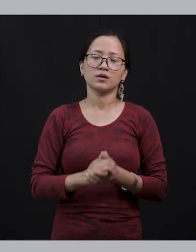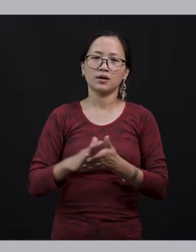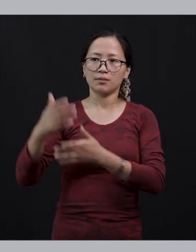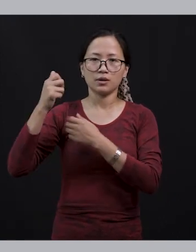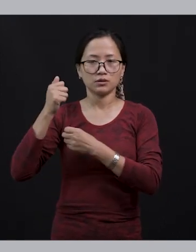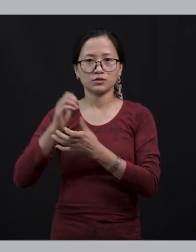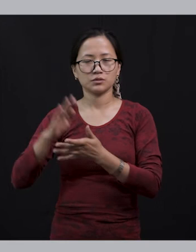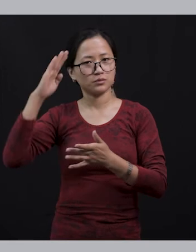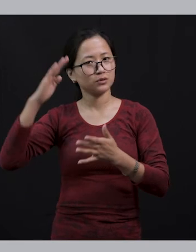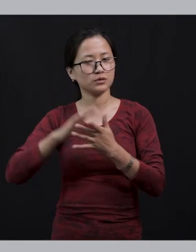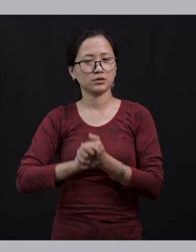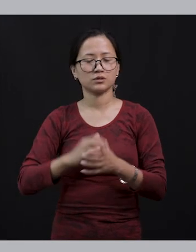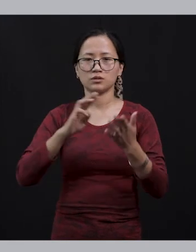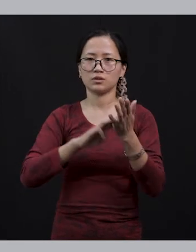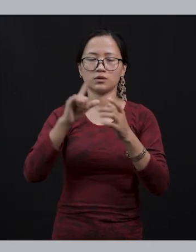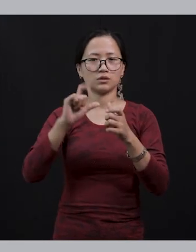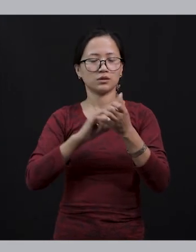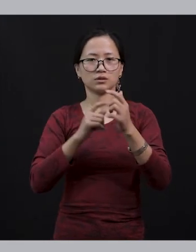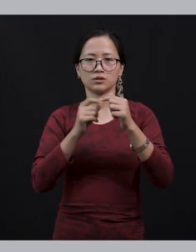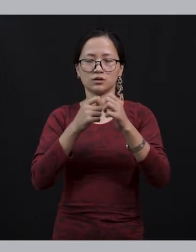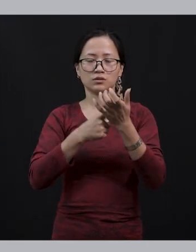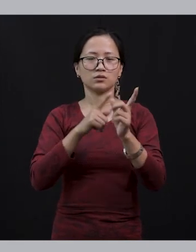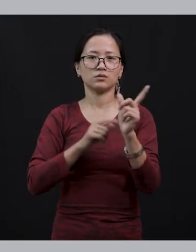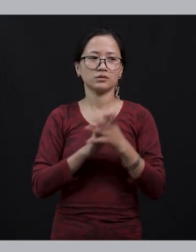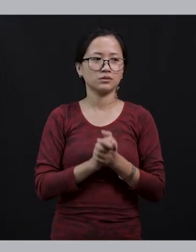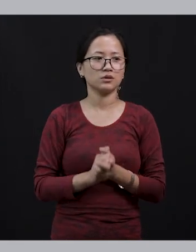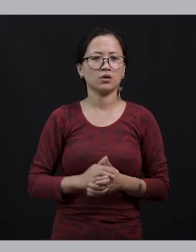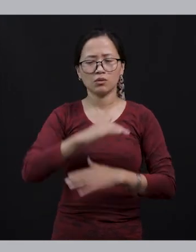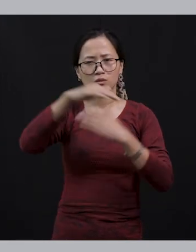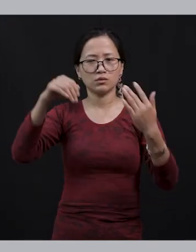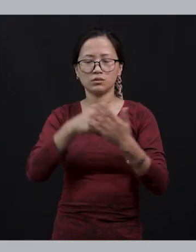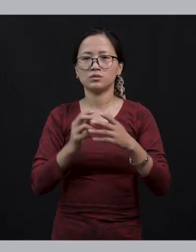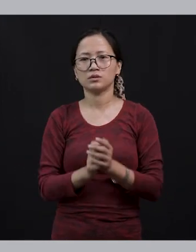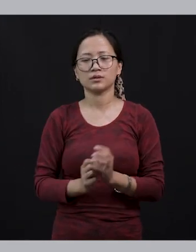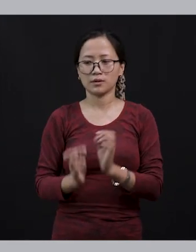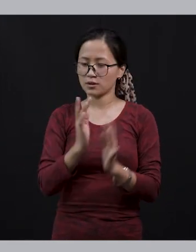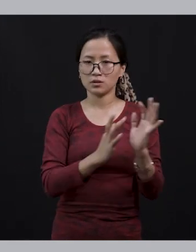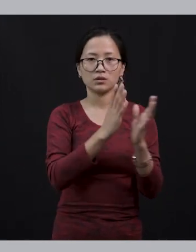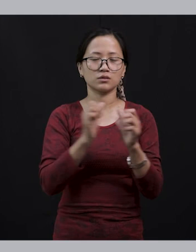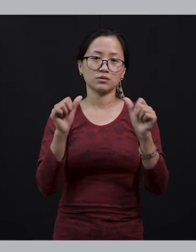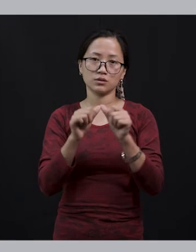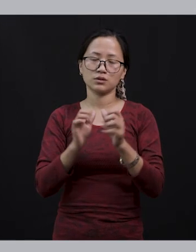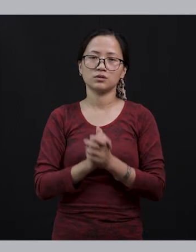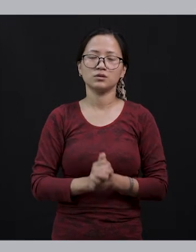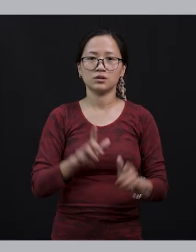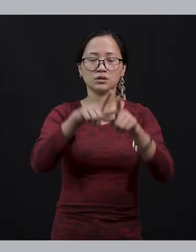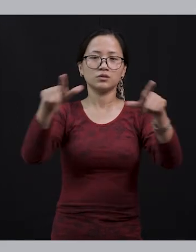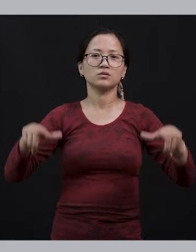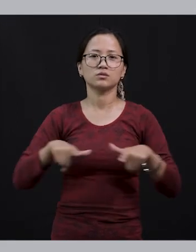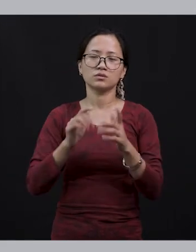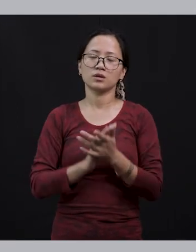So he ordered his authorities for measurement of all agricultural land. So as they measured, the revenue